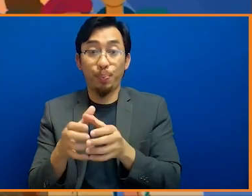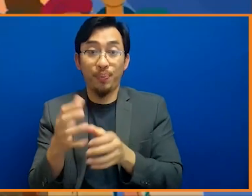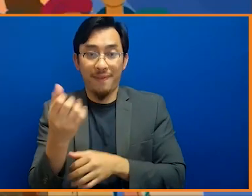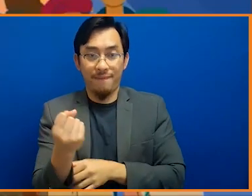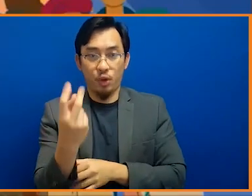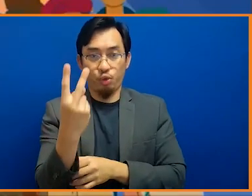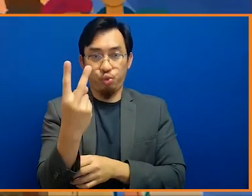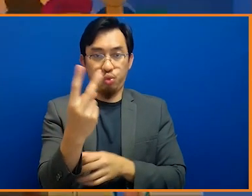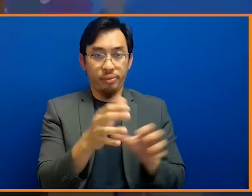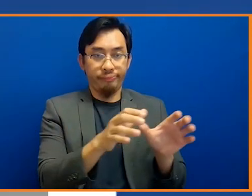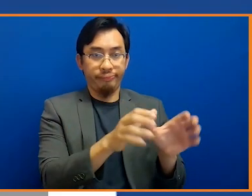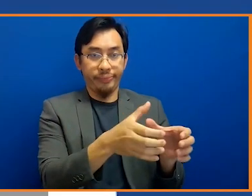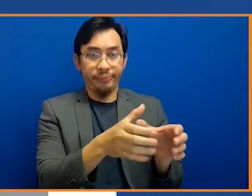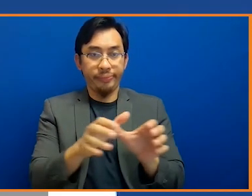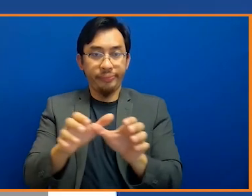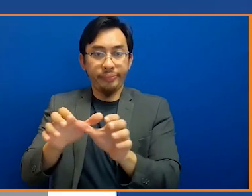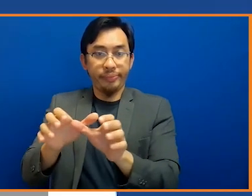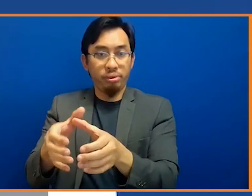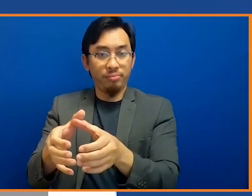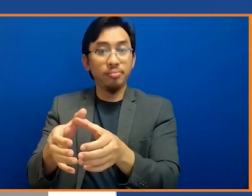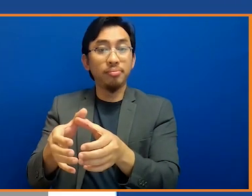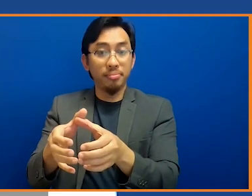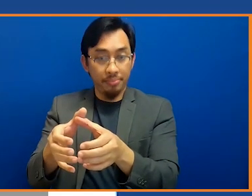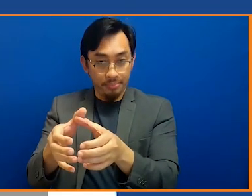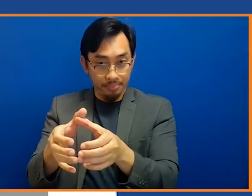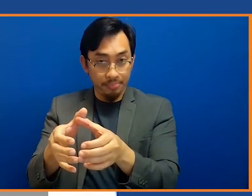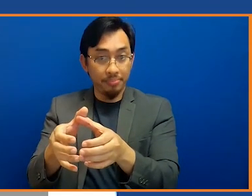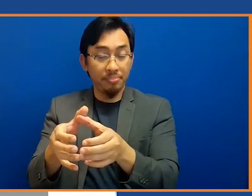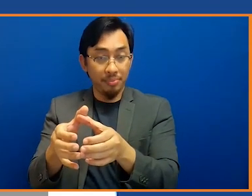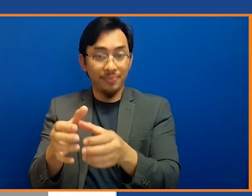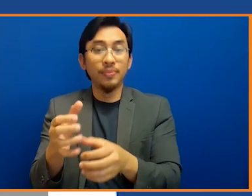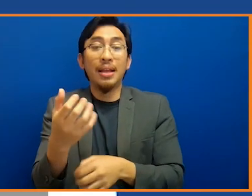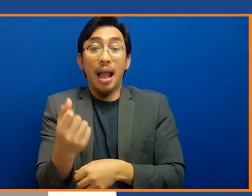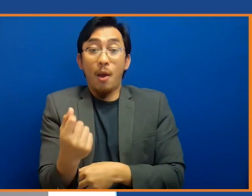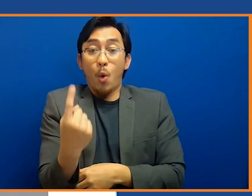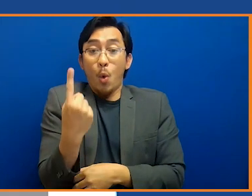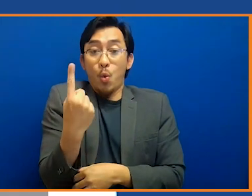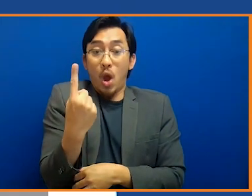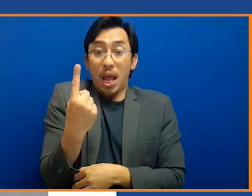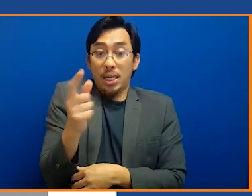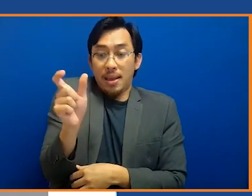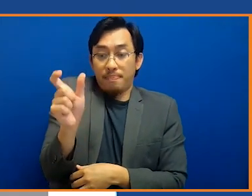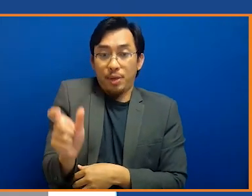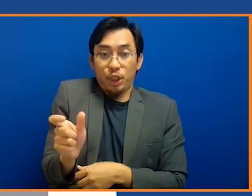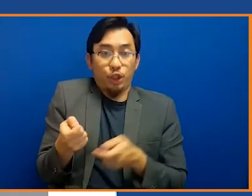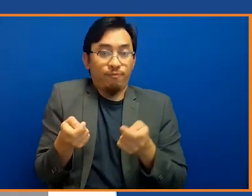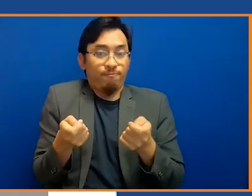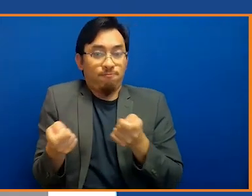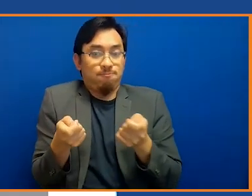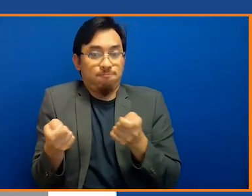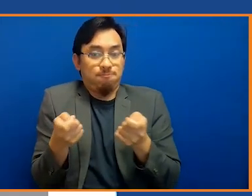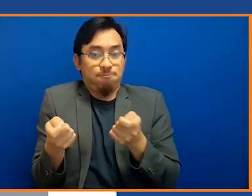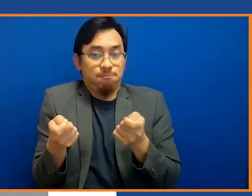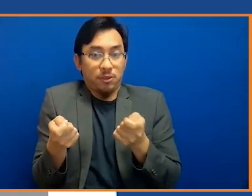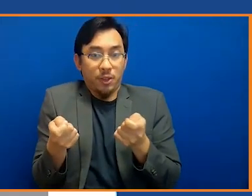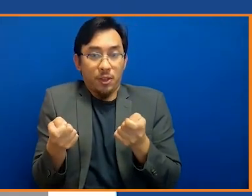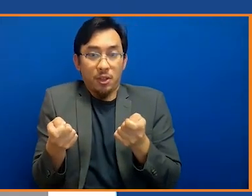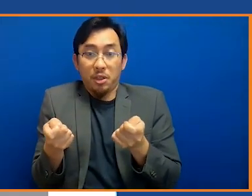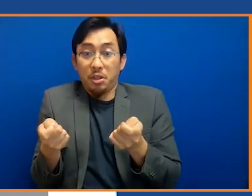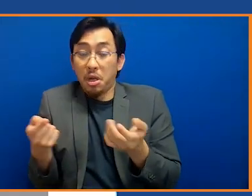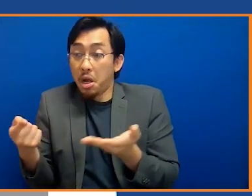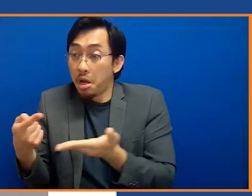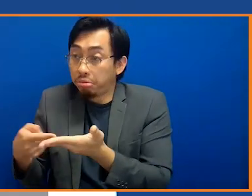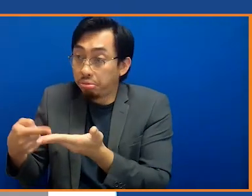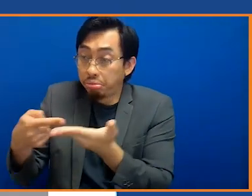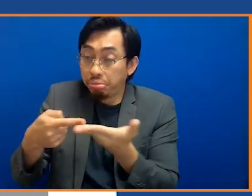two, this class into two groups. So each group will appoint one person as coordinator who moderate